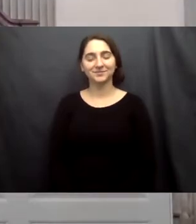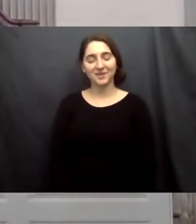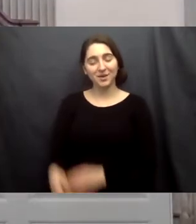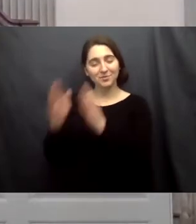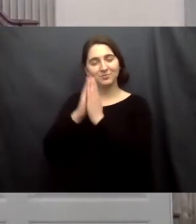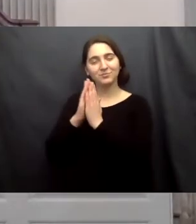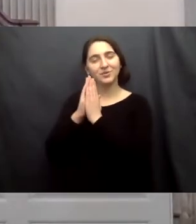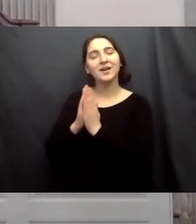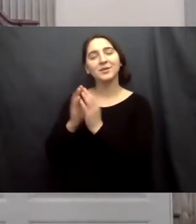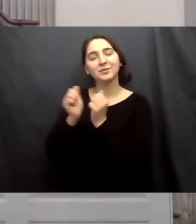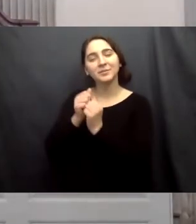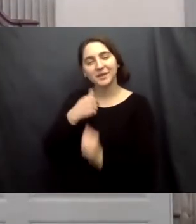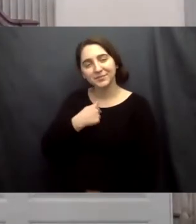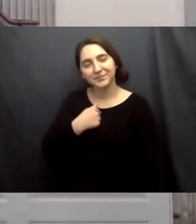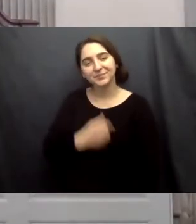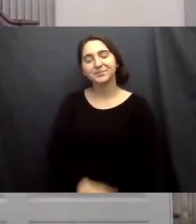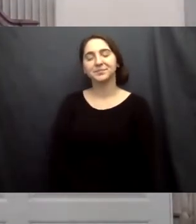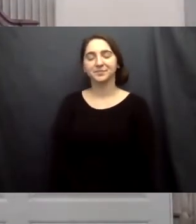Join me in prayer.